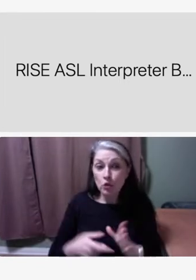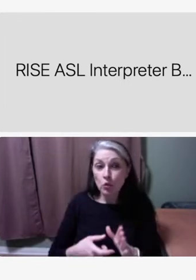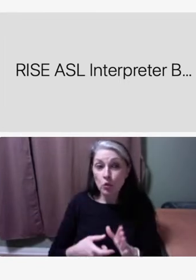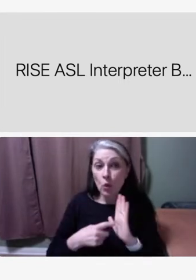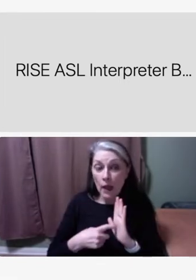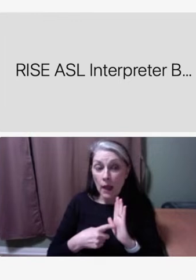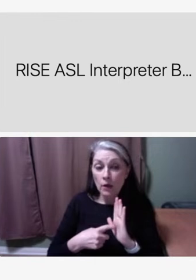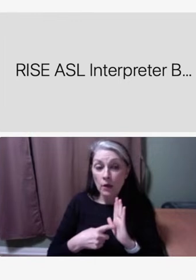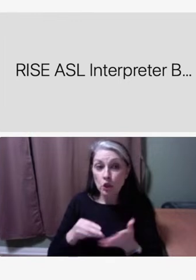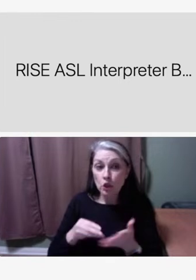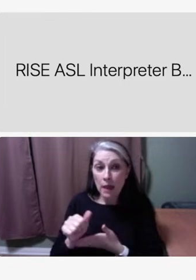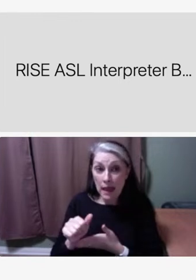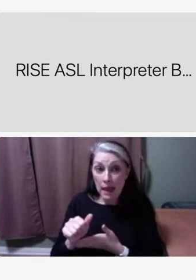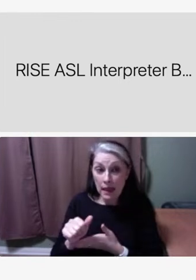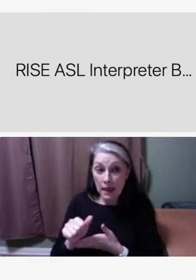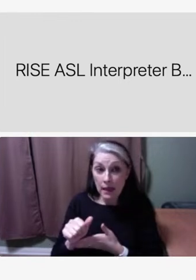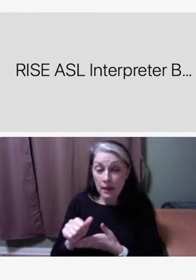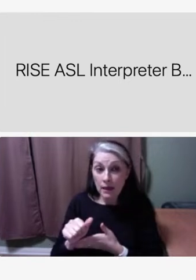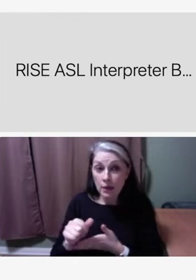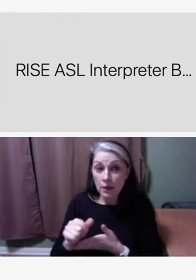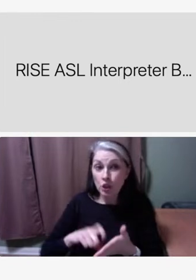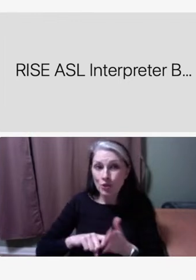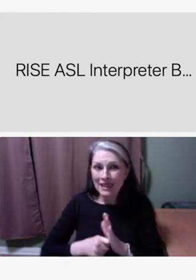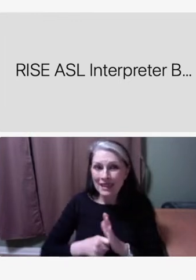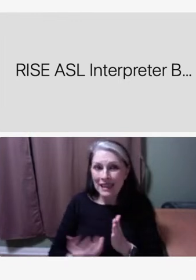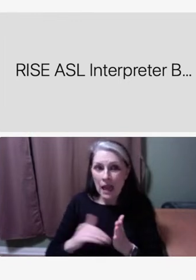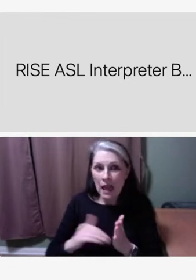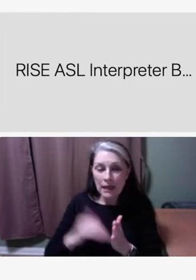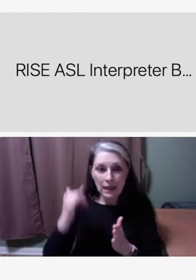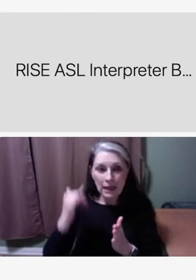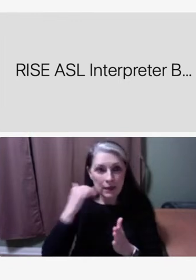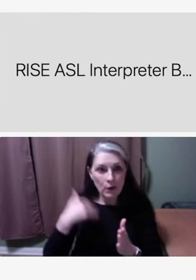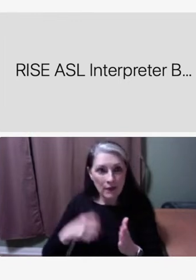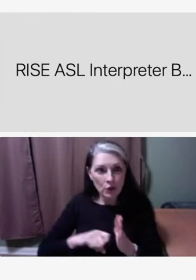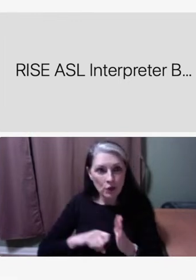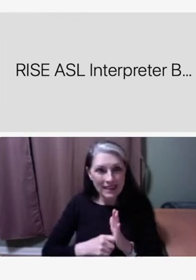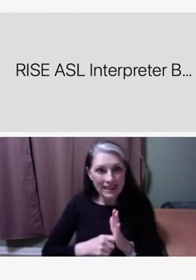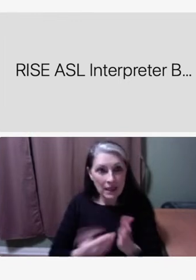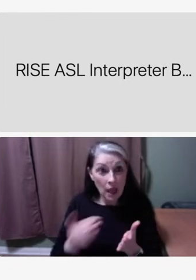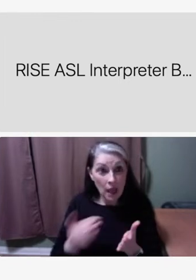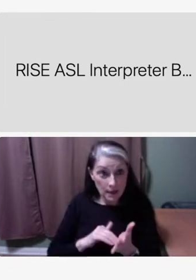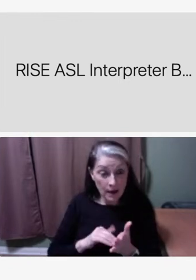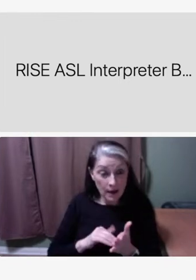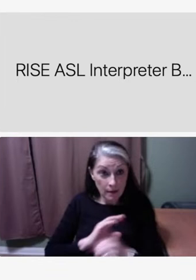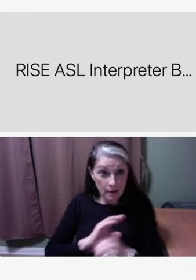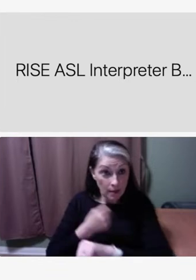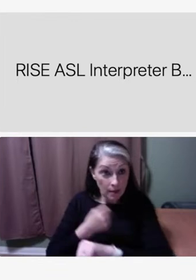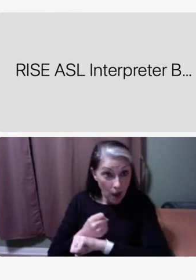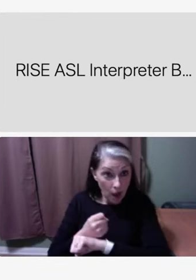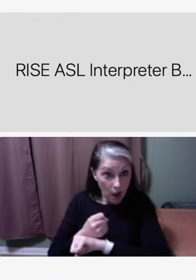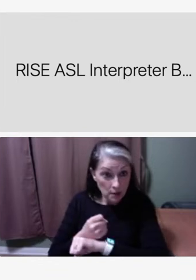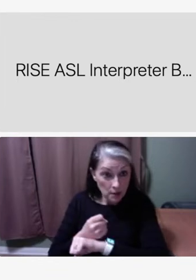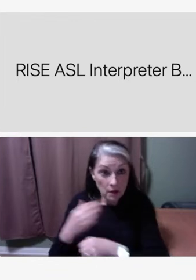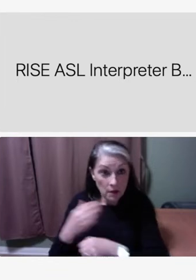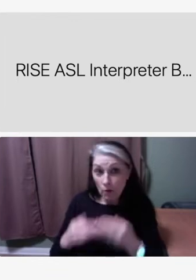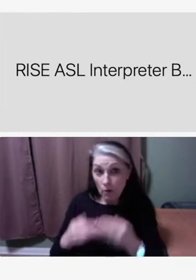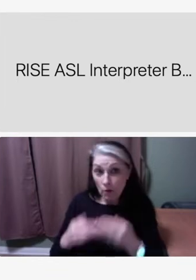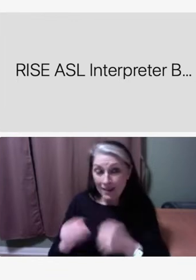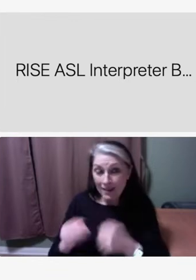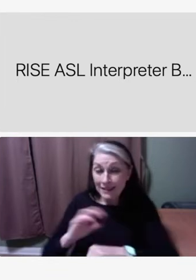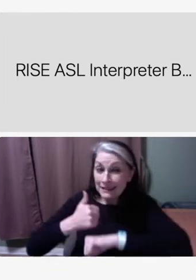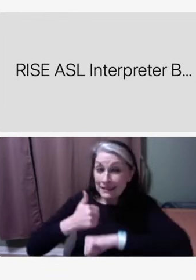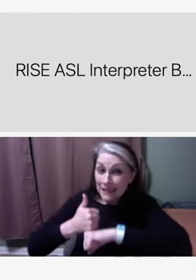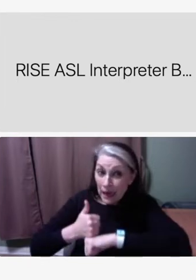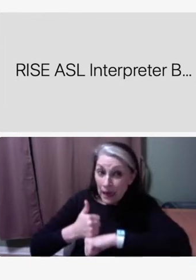keying if we had to rekey the locks. So the process is in place. But some of the